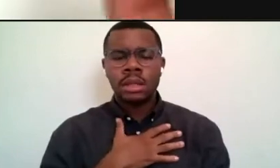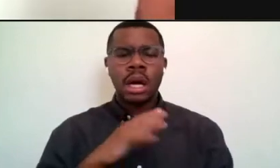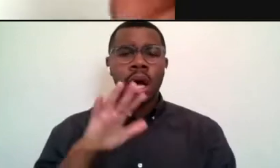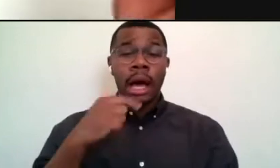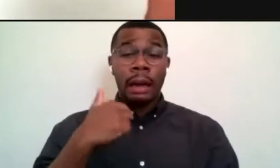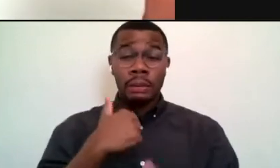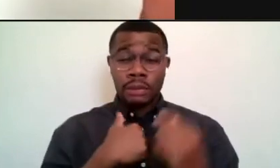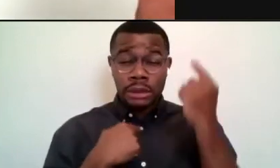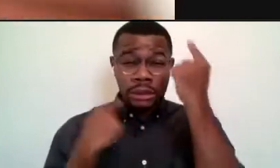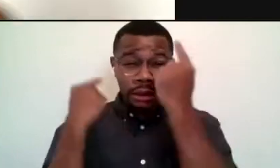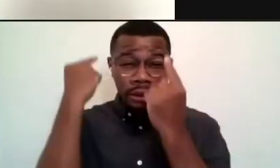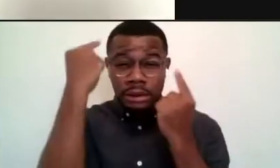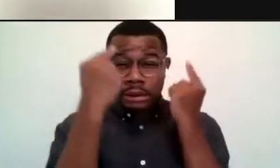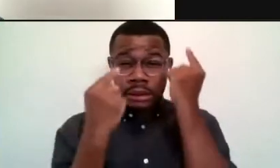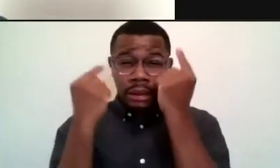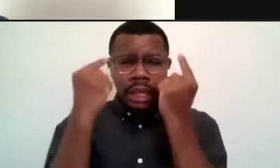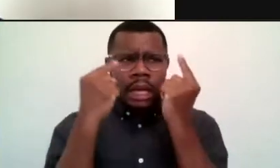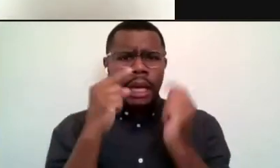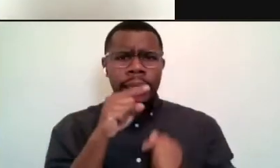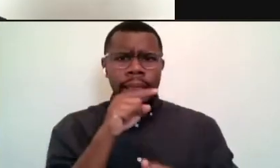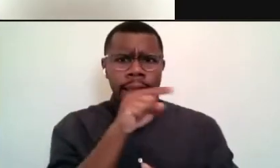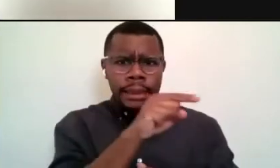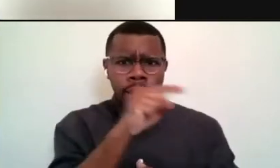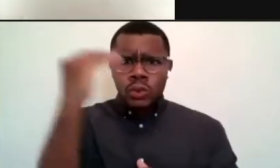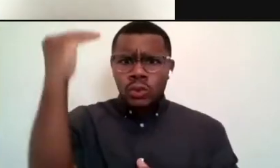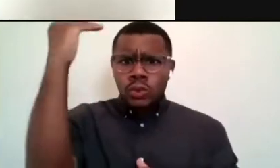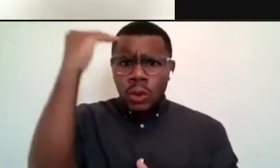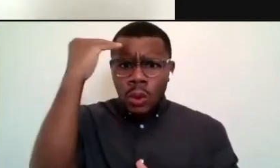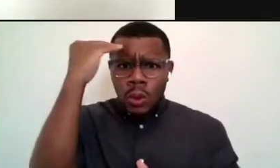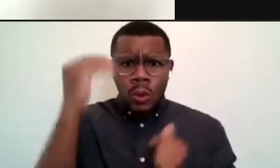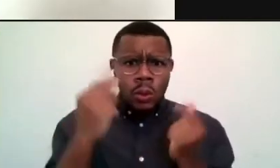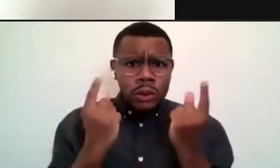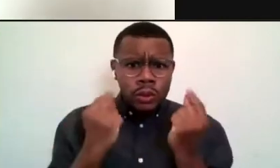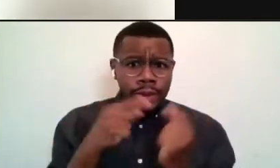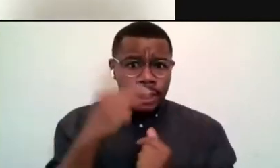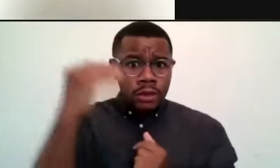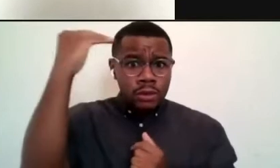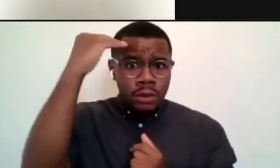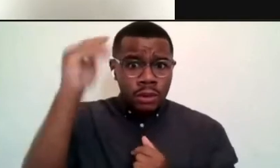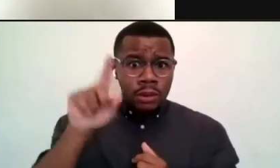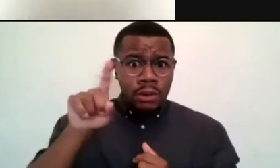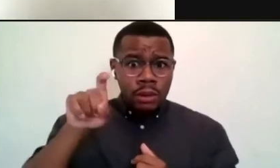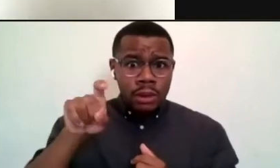knew what he was doing. Like if it was just like, was there some part of him